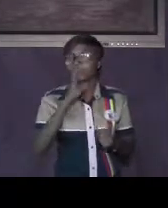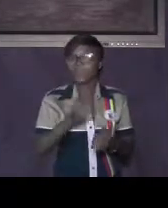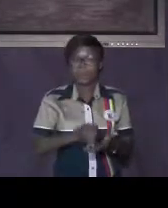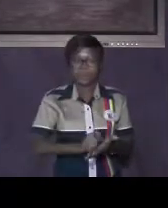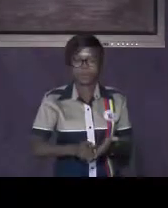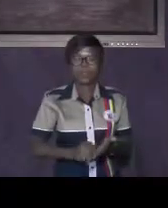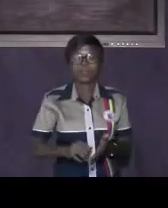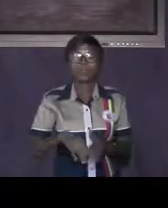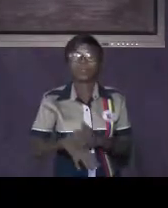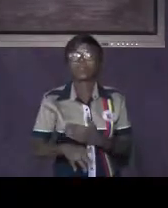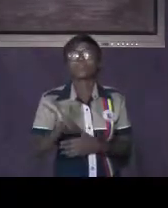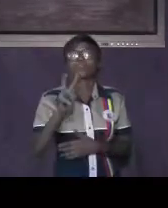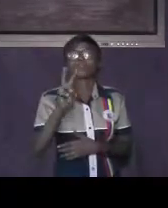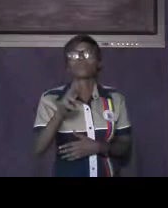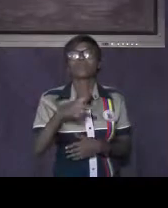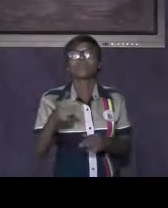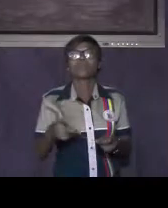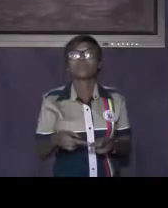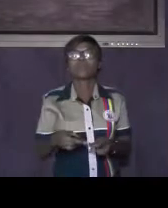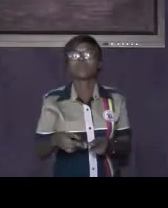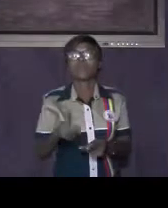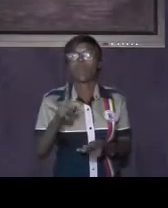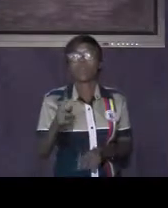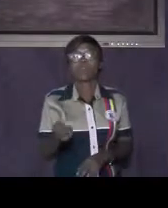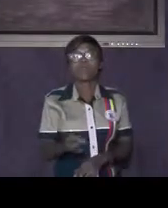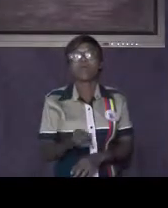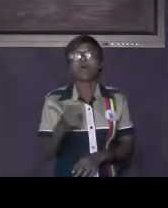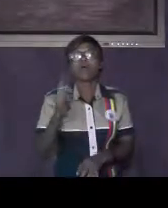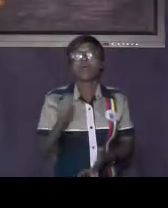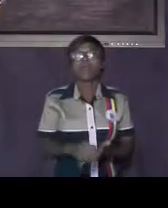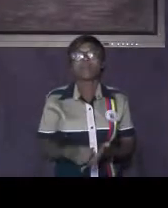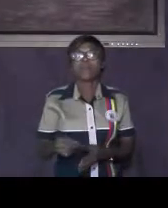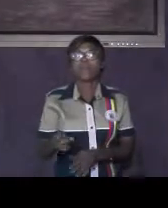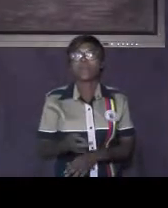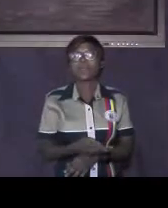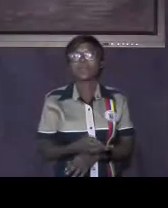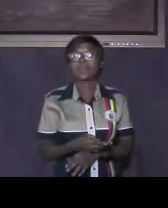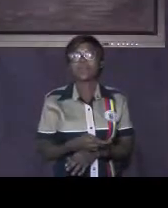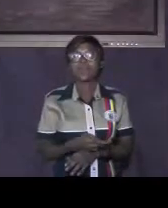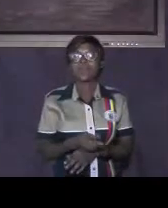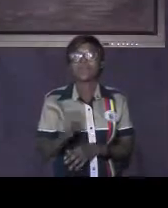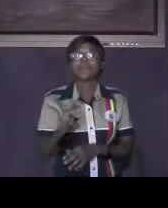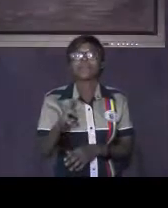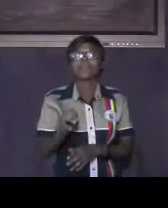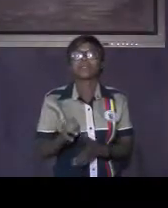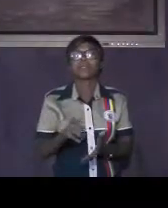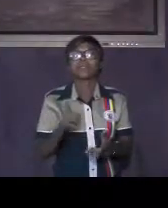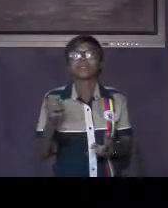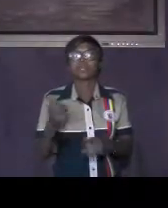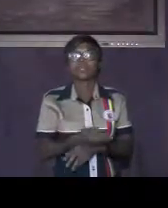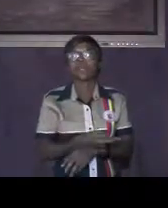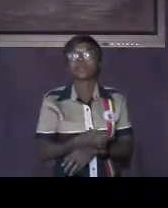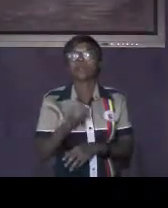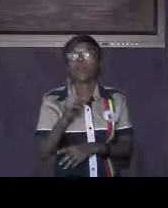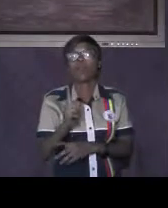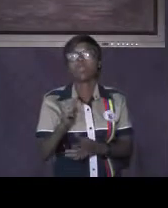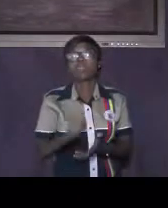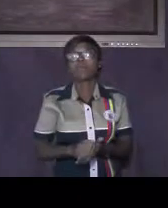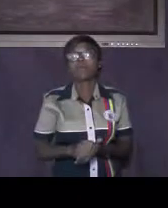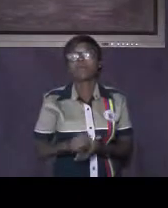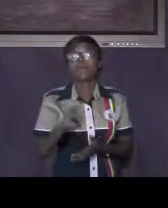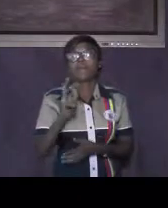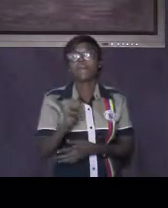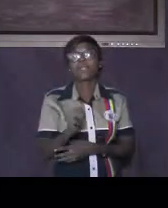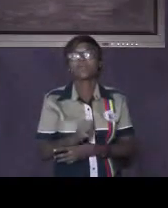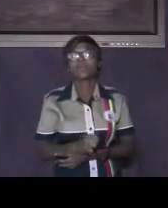written in 2 places, like 1,000 meters times 1,000 meters. It is still 1 million